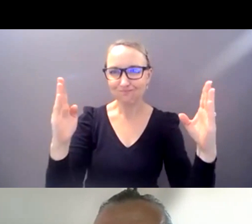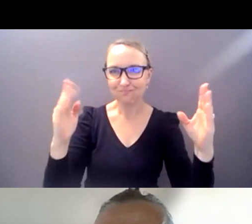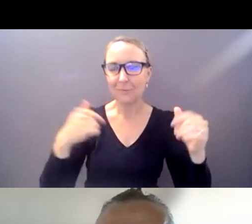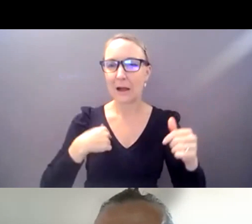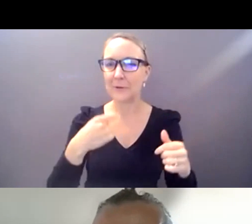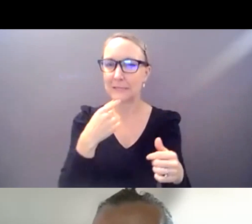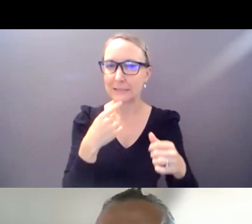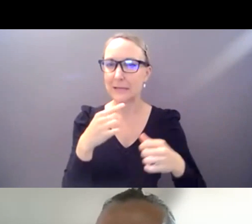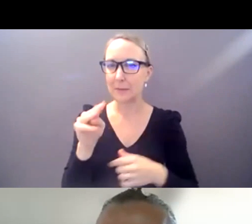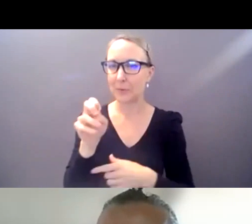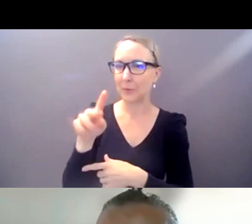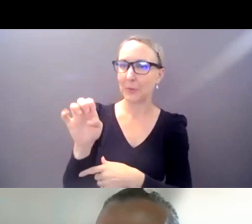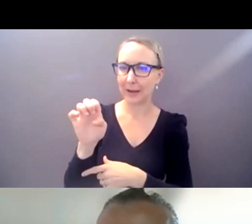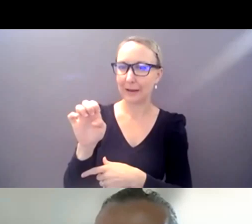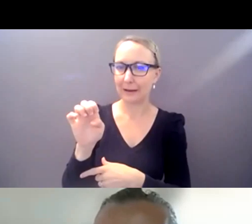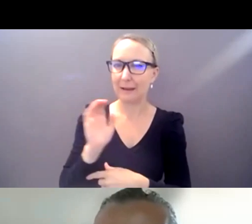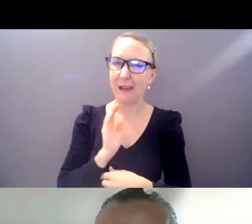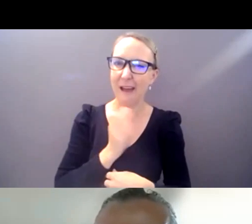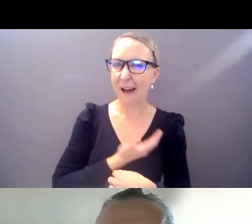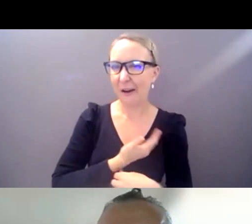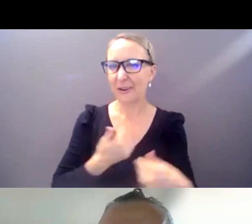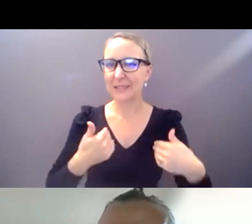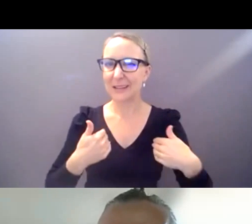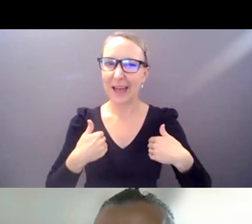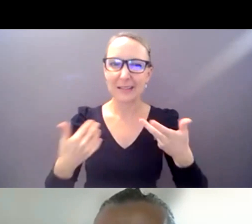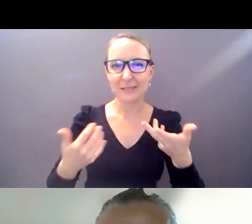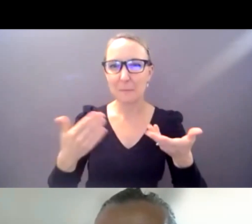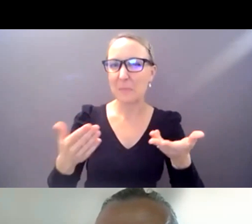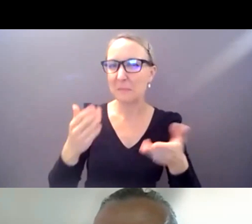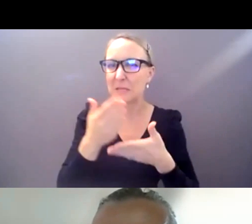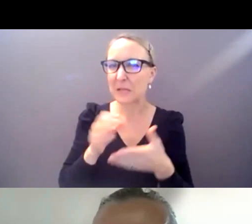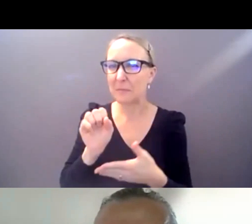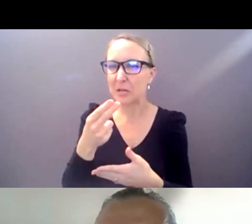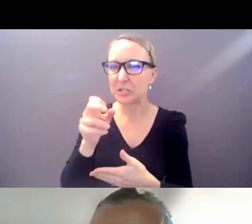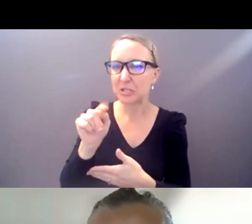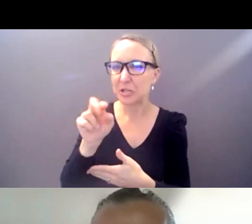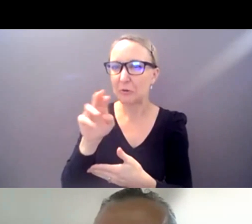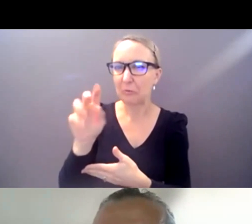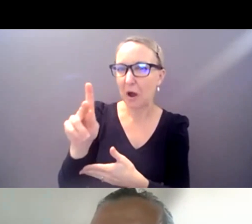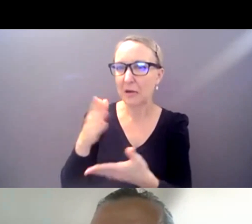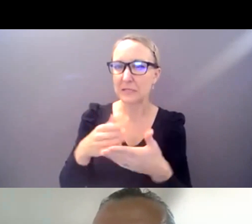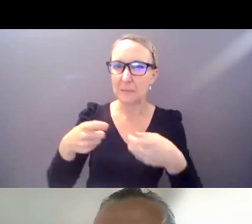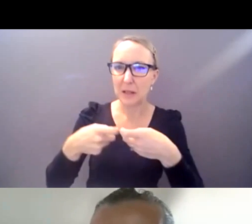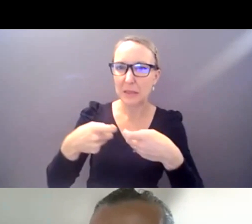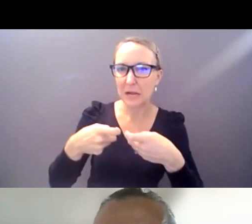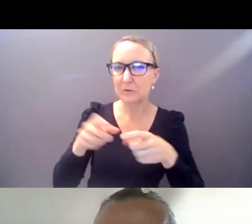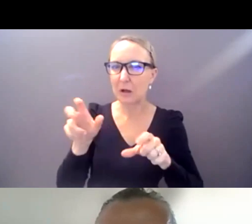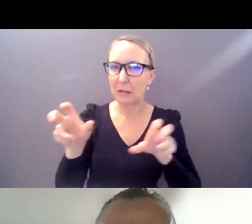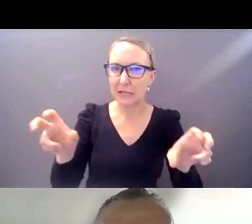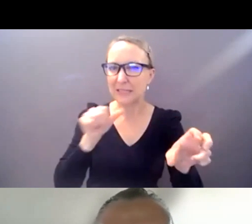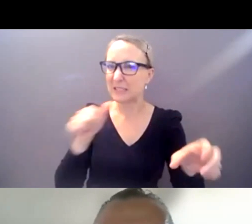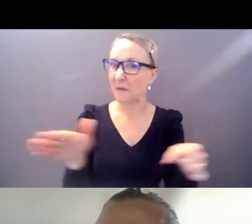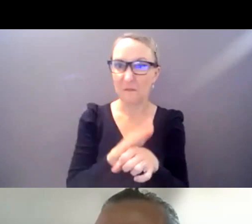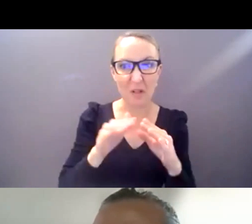and spoke model is dried in. So we might have some sheetrock, maybe some electrical outlets. We're working on building a full